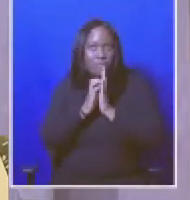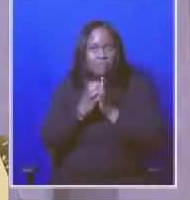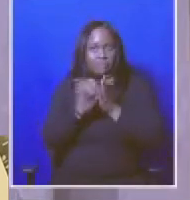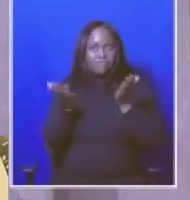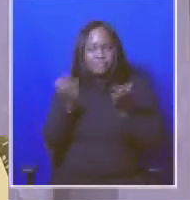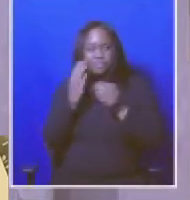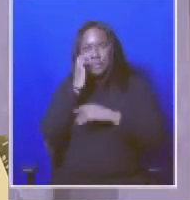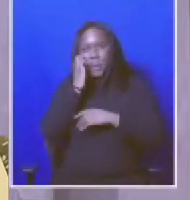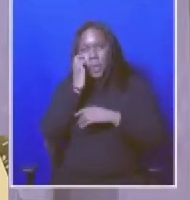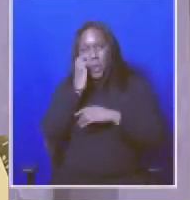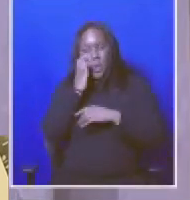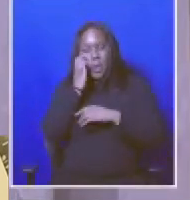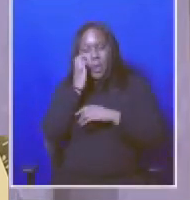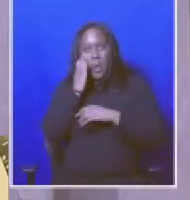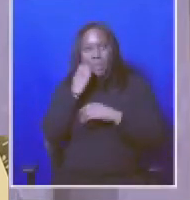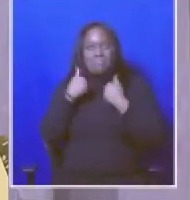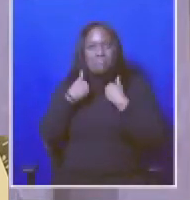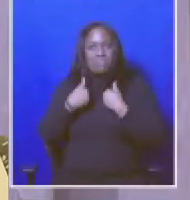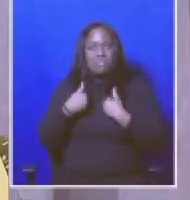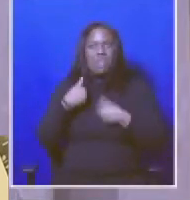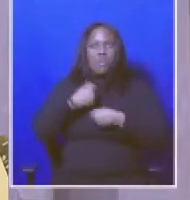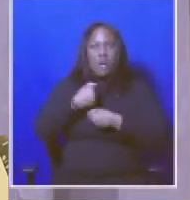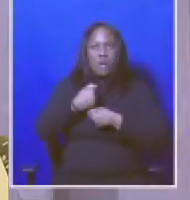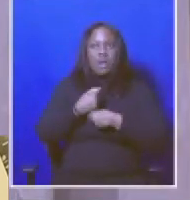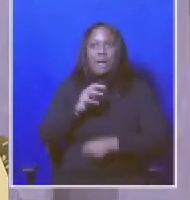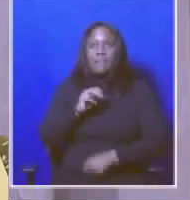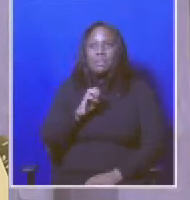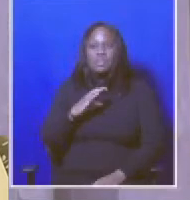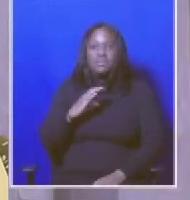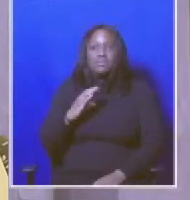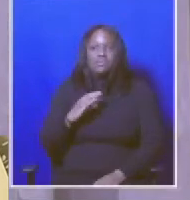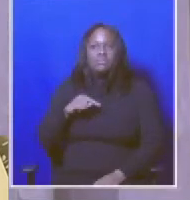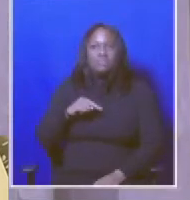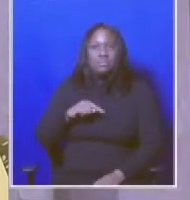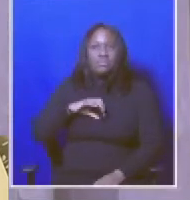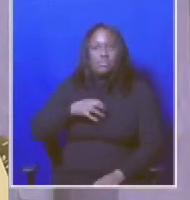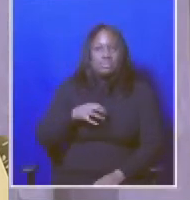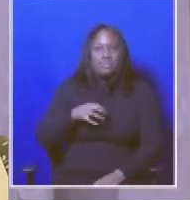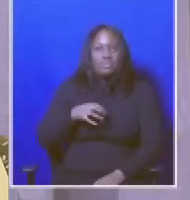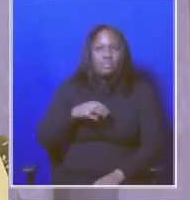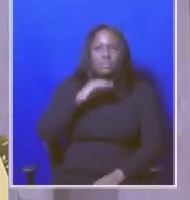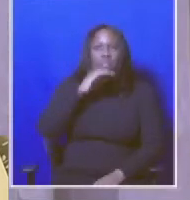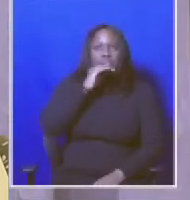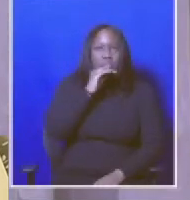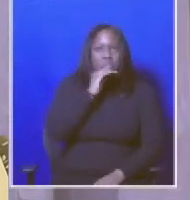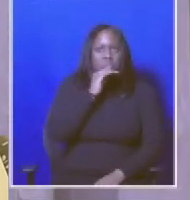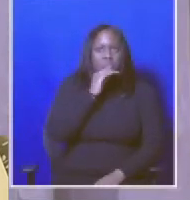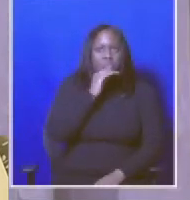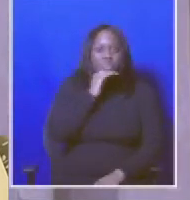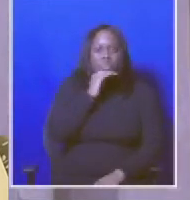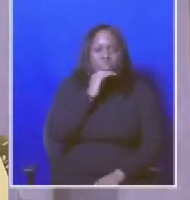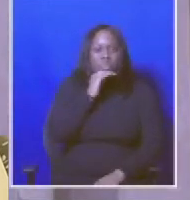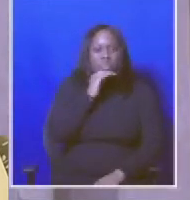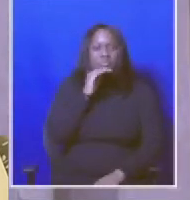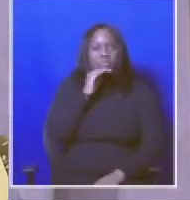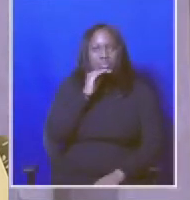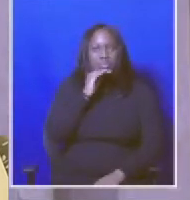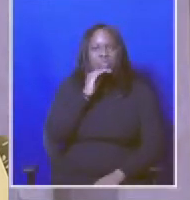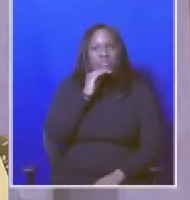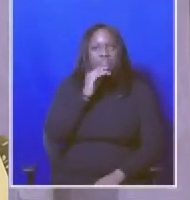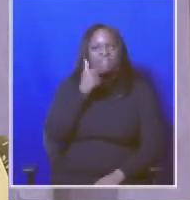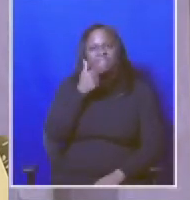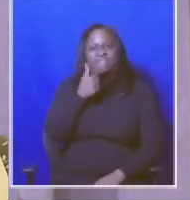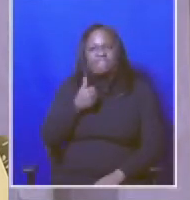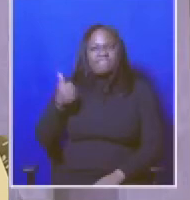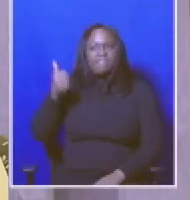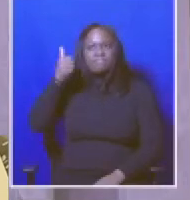If you are an MEC in a province, you are what is called the executing